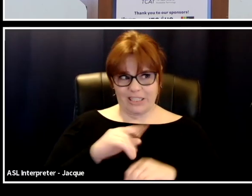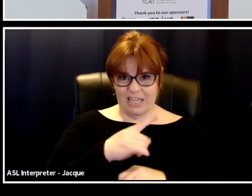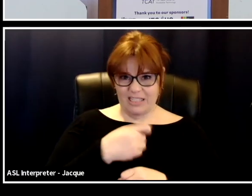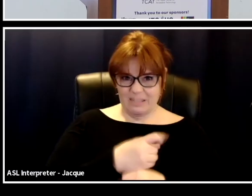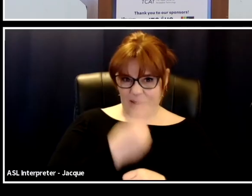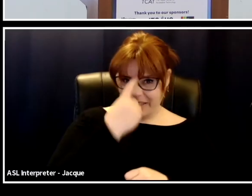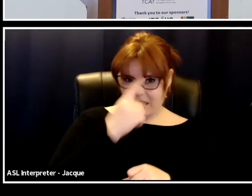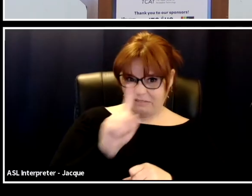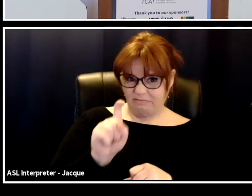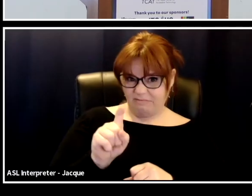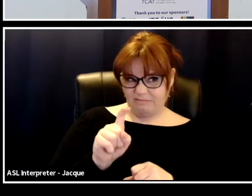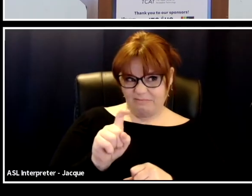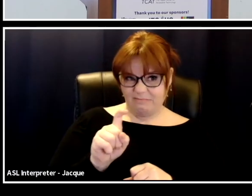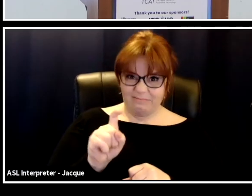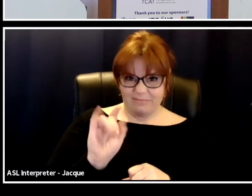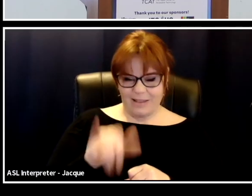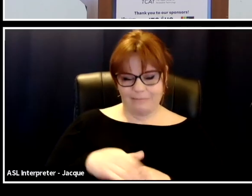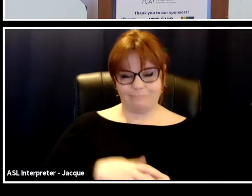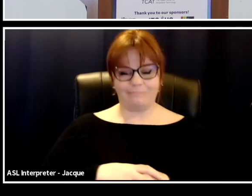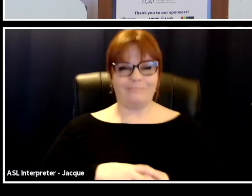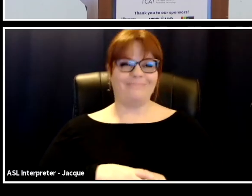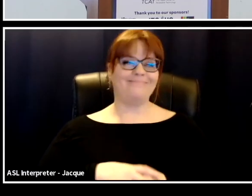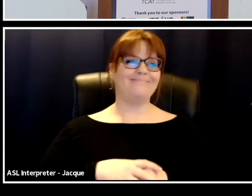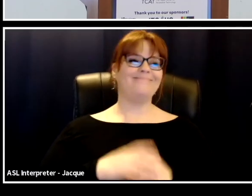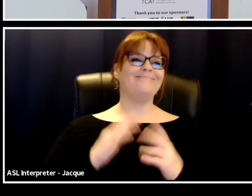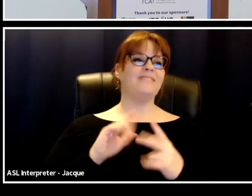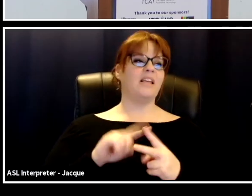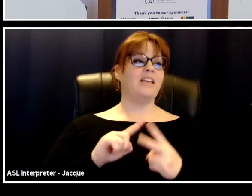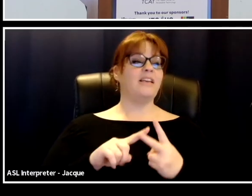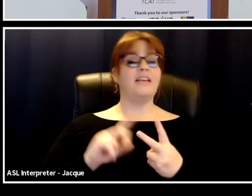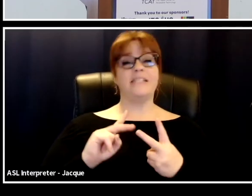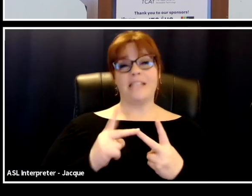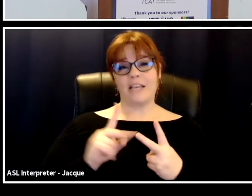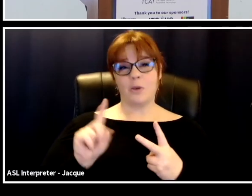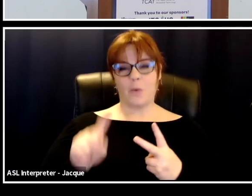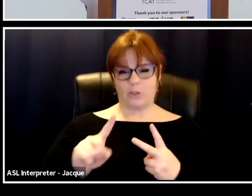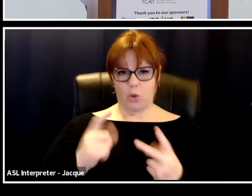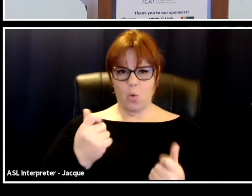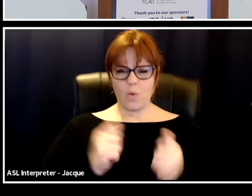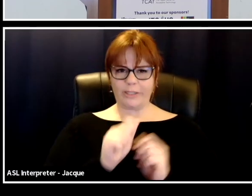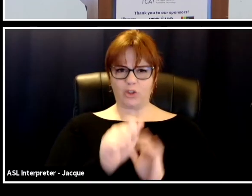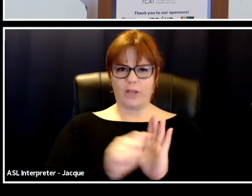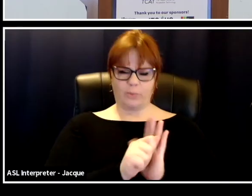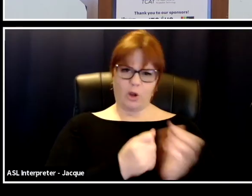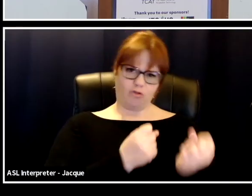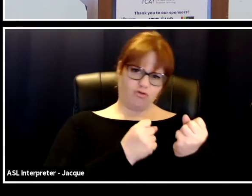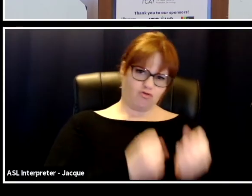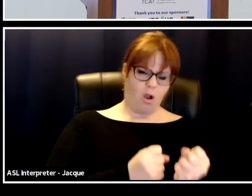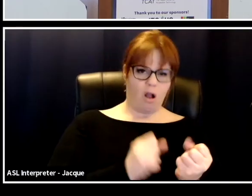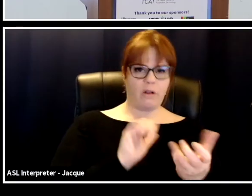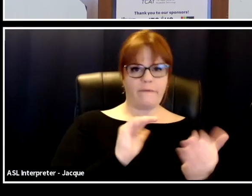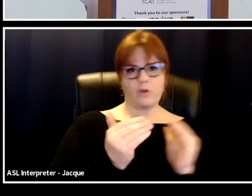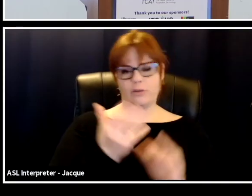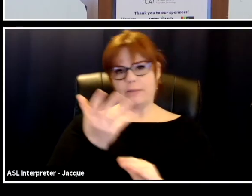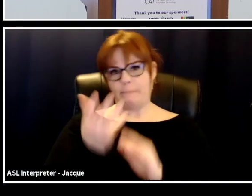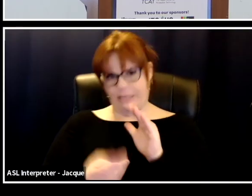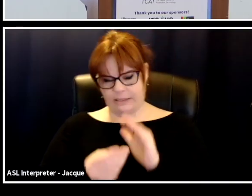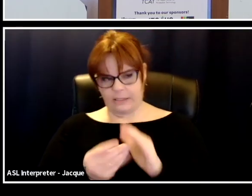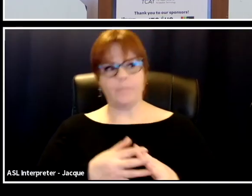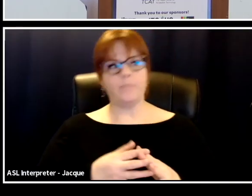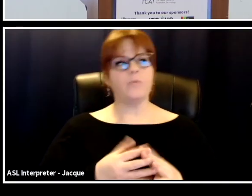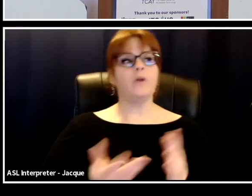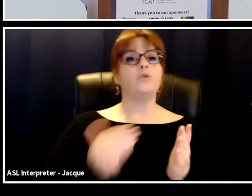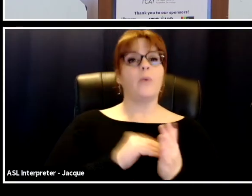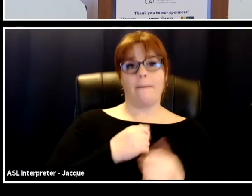sense in a kind of sanity check? The second question is, which attributes are strong versus missing? So, you know, again, kind of making